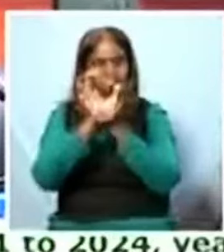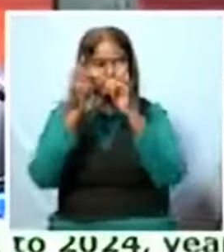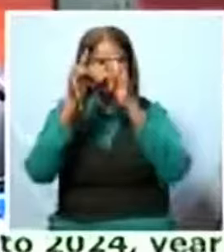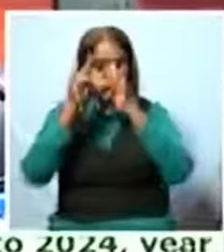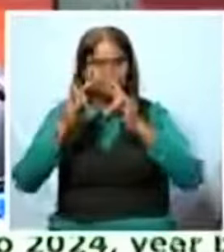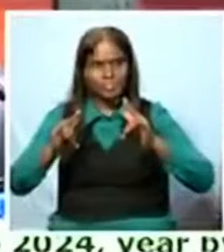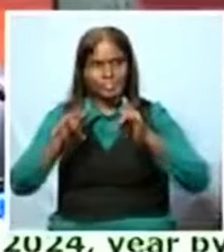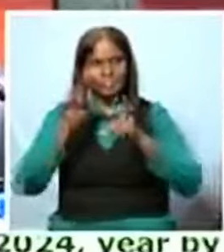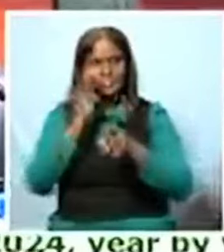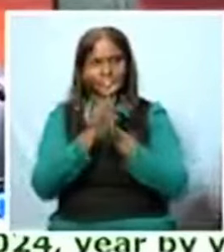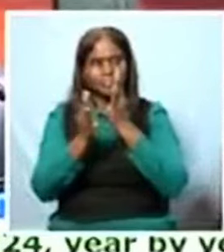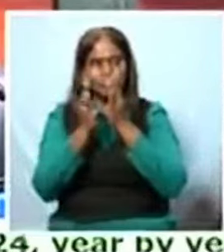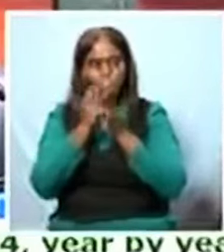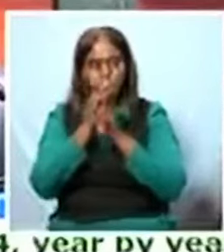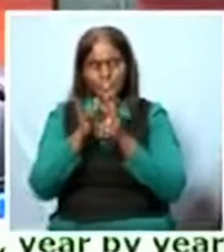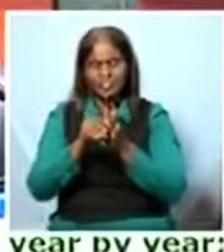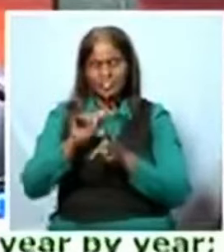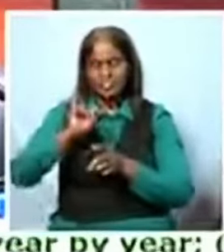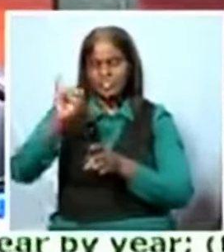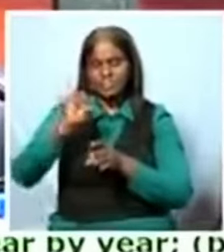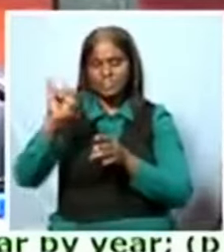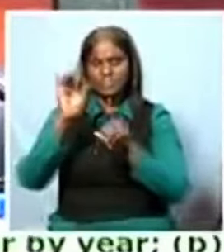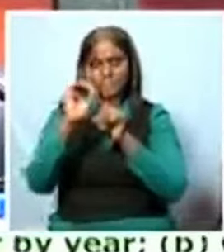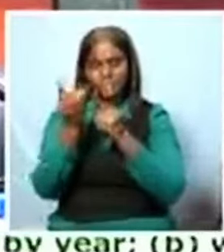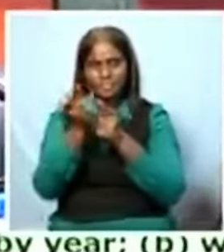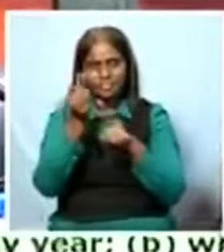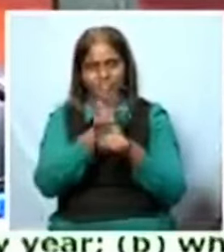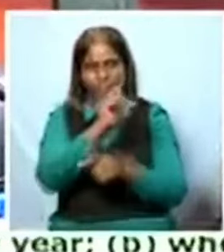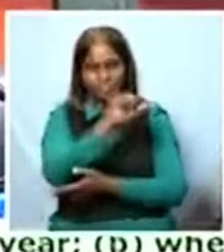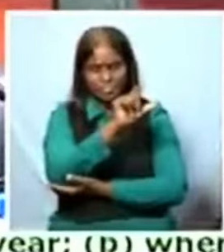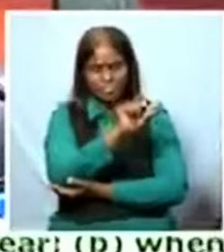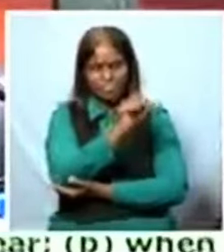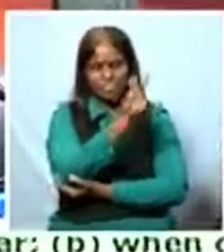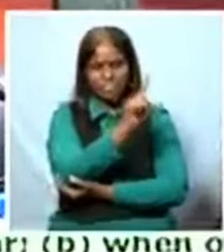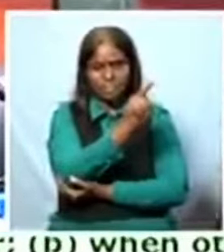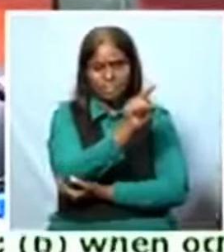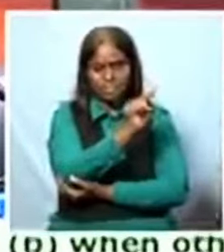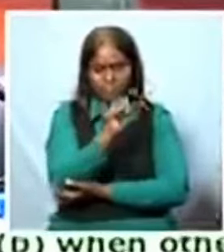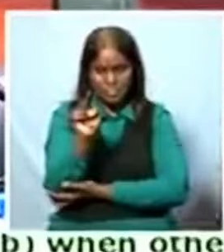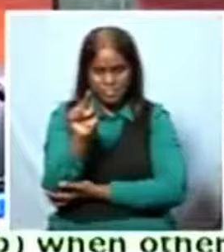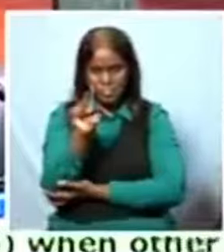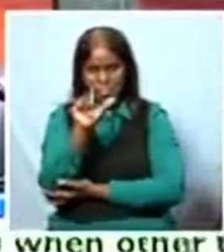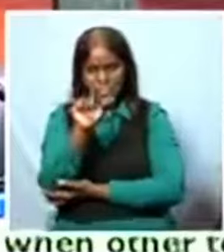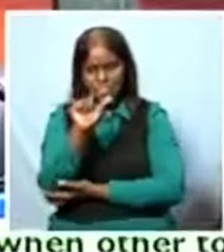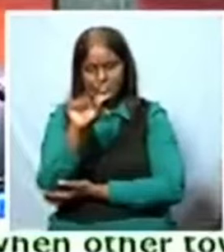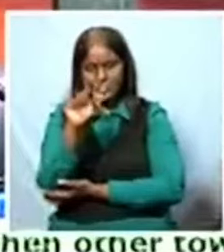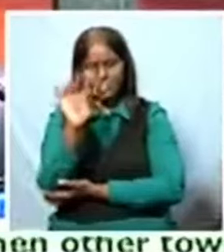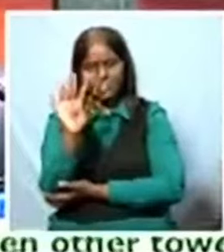were constructed in Isoka district from 2021